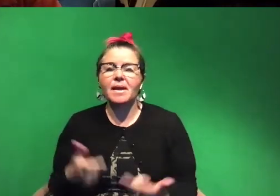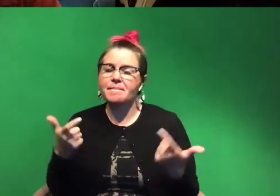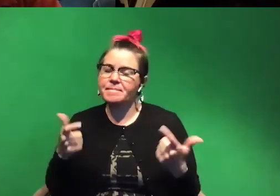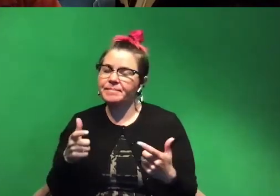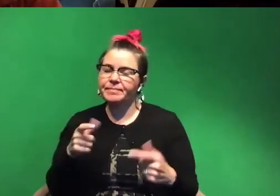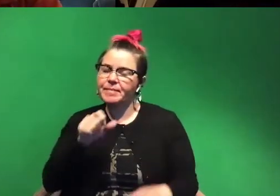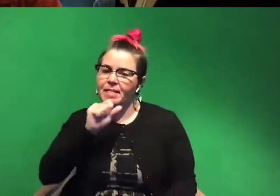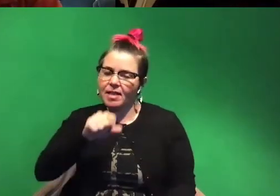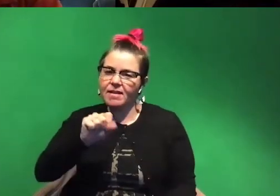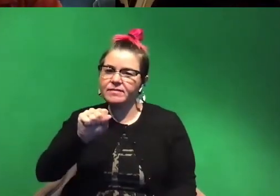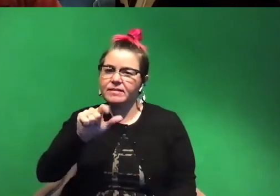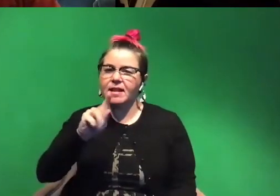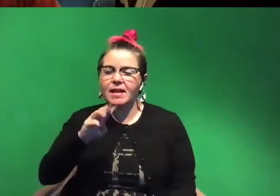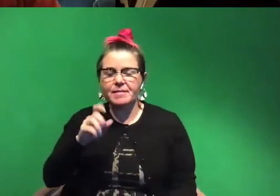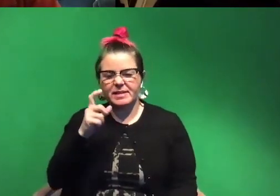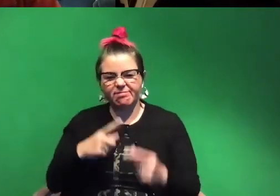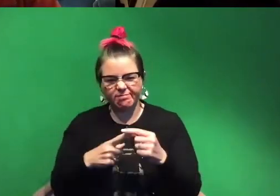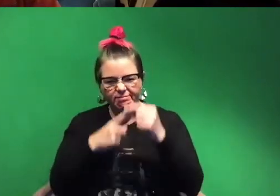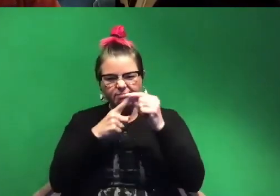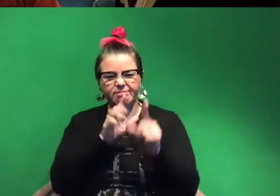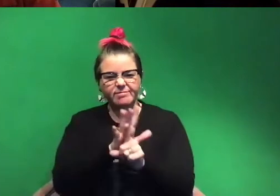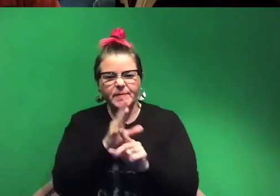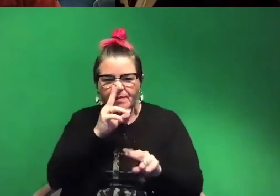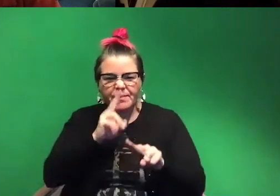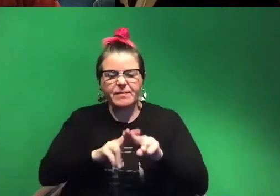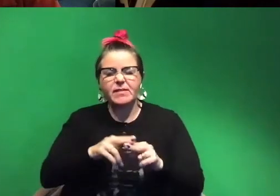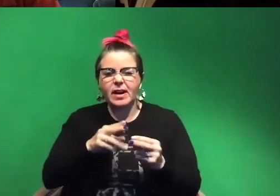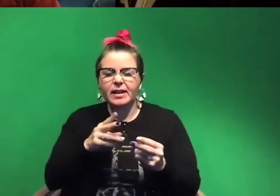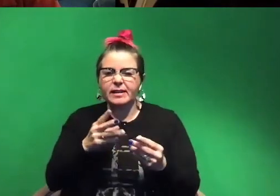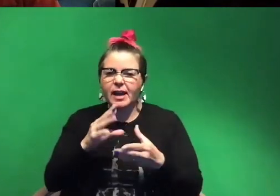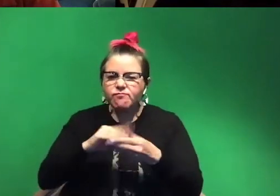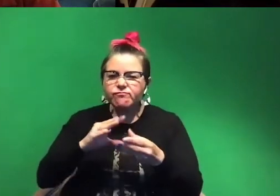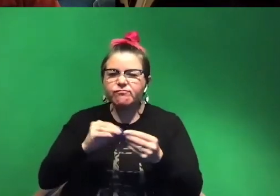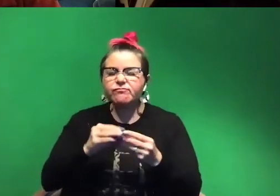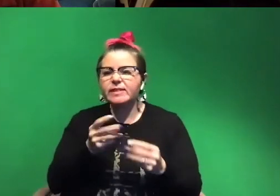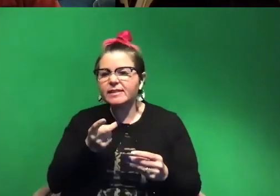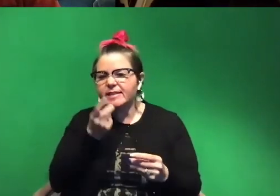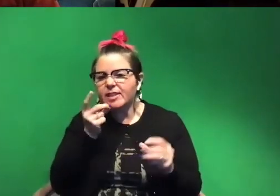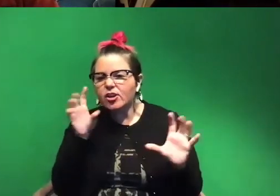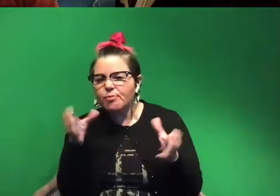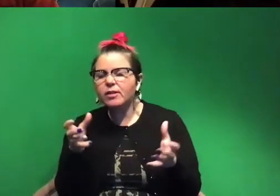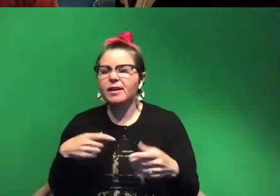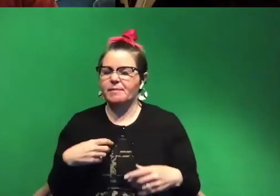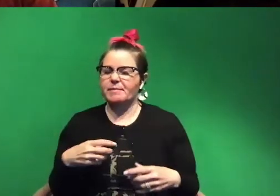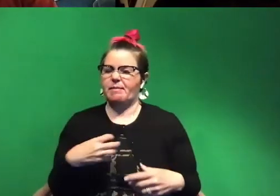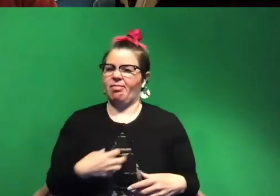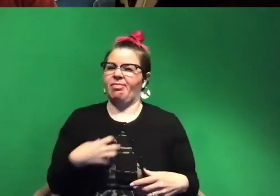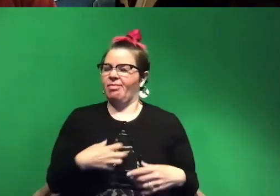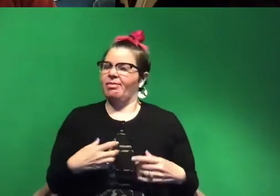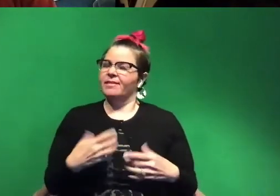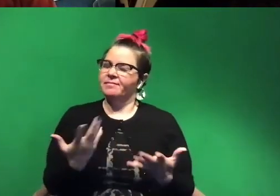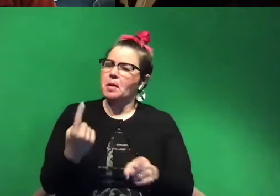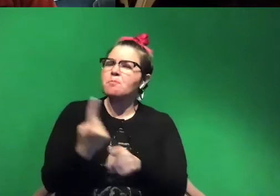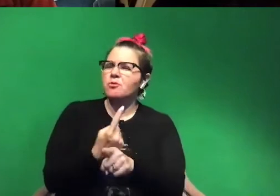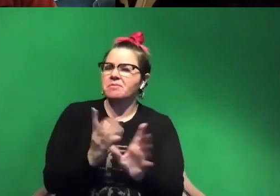just because it's something so unique and it's a fun thing to bring up at a dinner party and kind of gross people out in an appropriate forum.